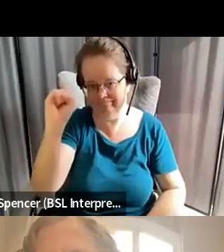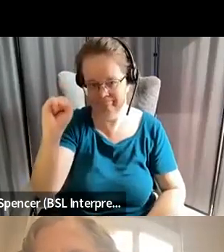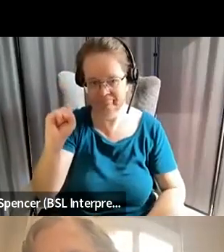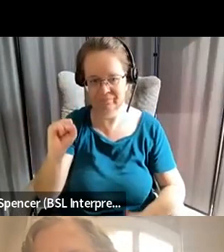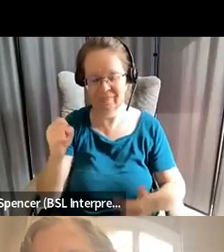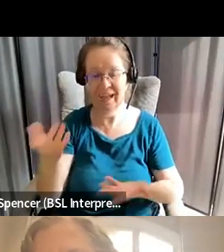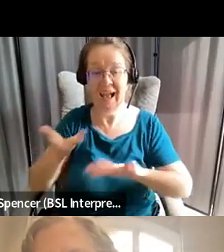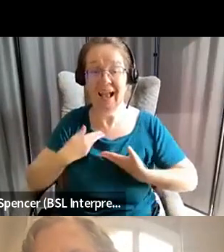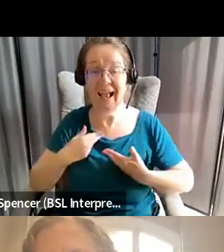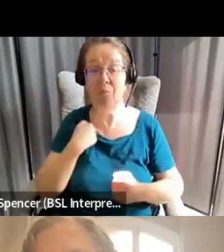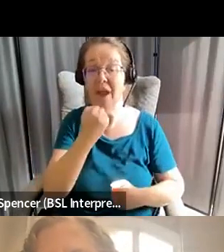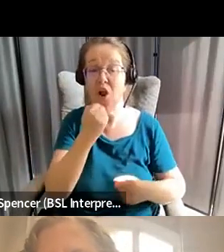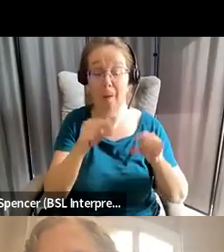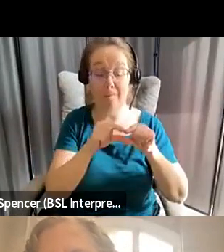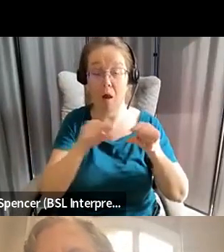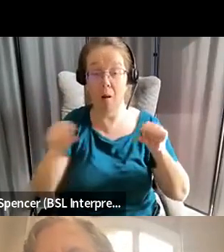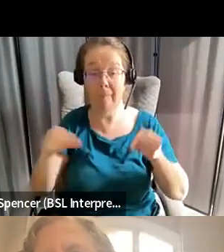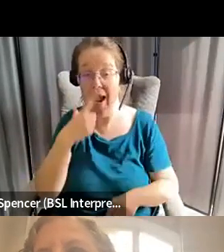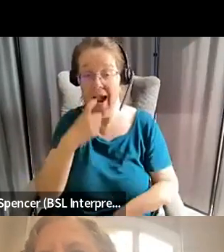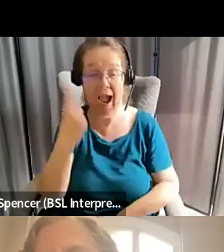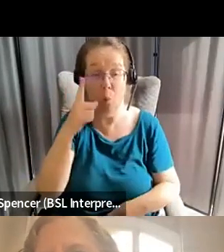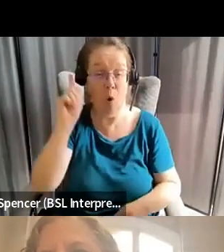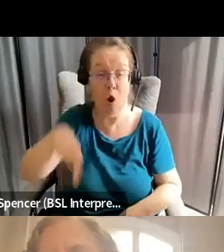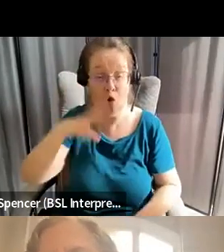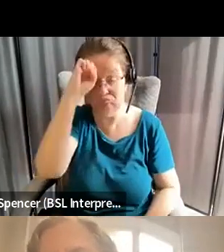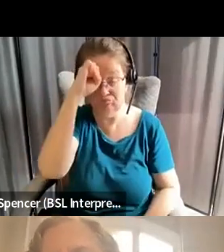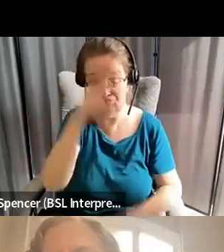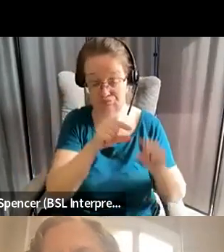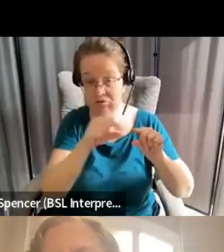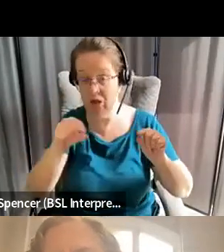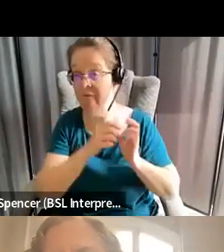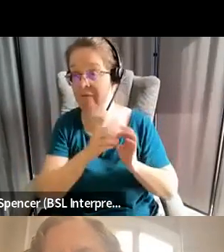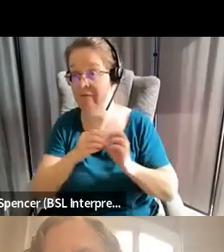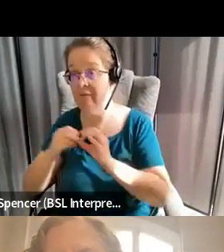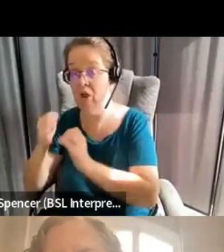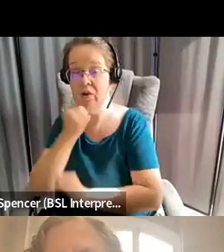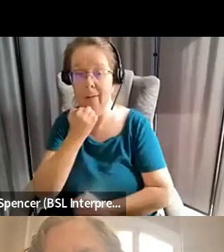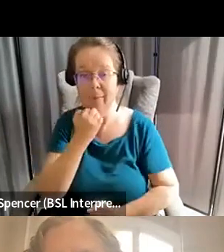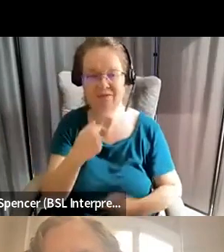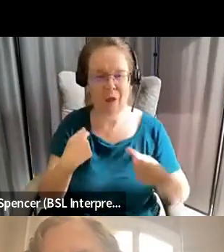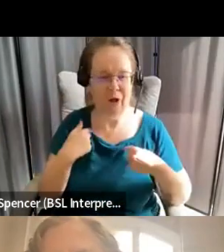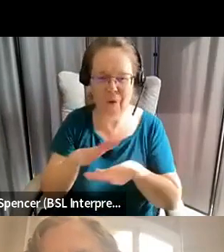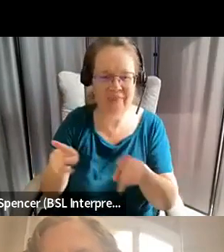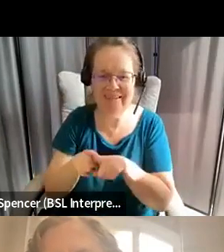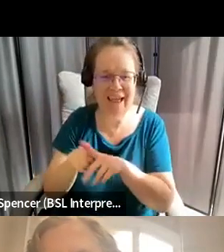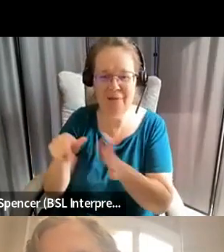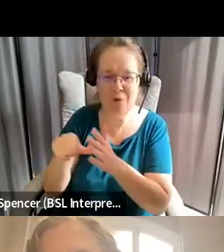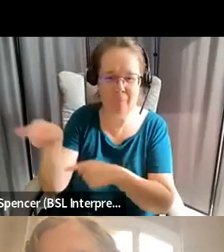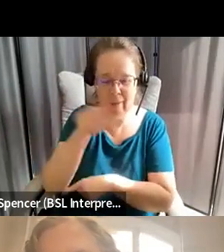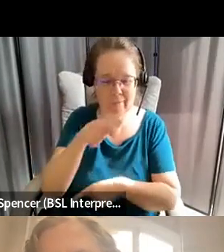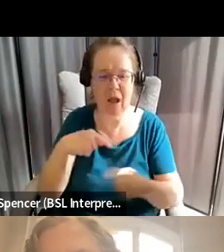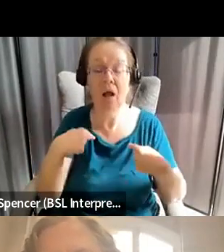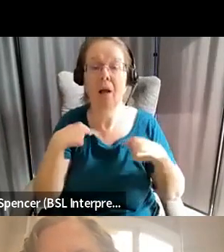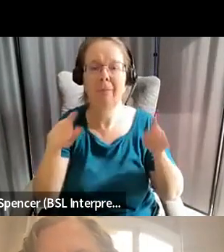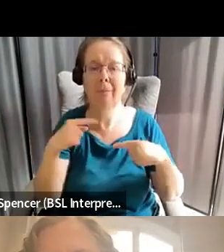a credit card number, I'll just memorize it in one go. So I never have a problem with that. My problem really, when it comes to kind of inputting